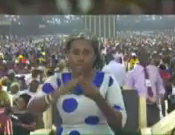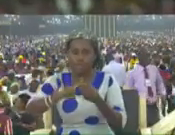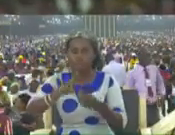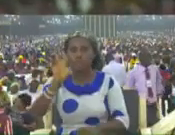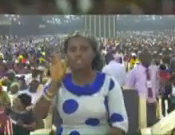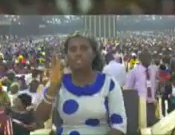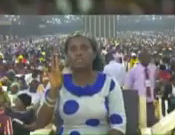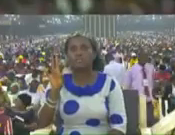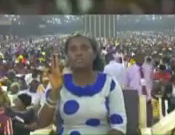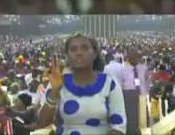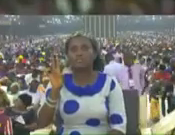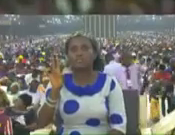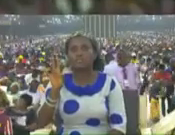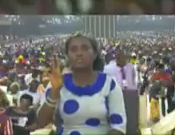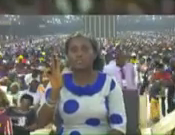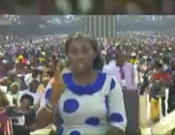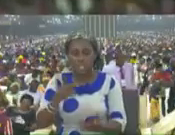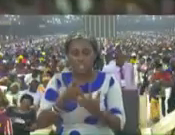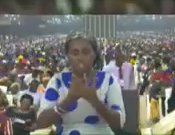Genesis